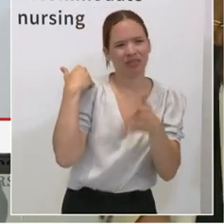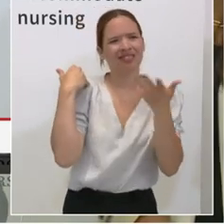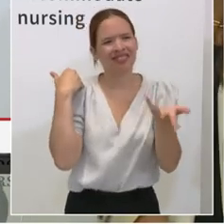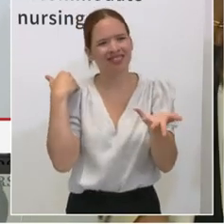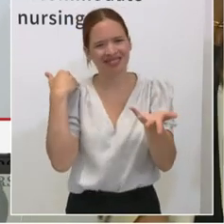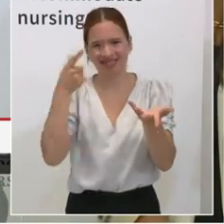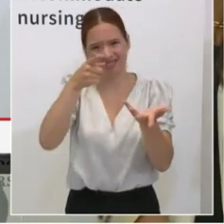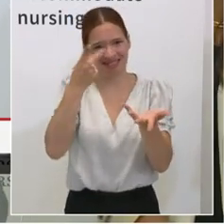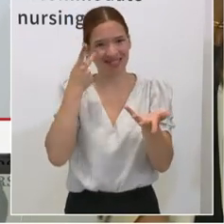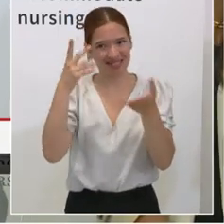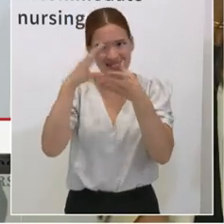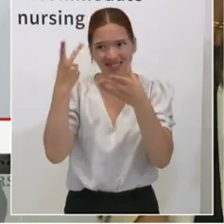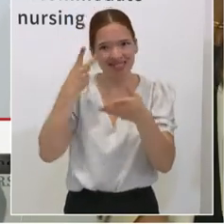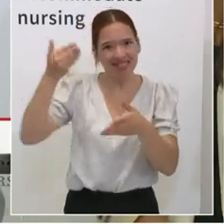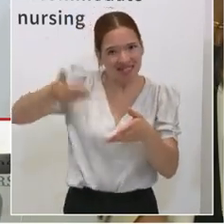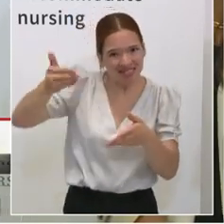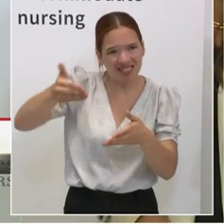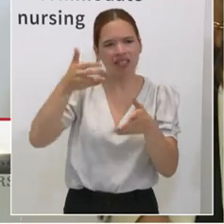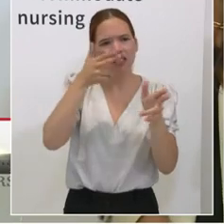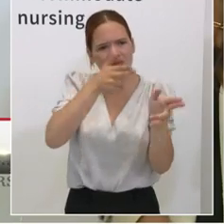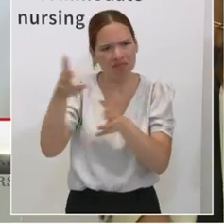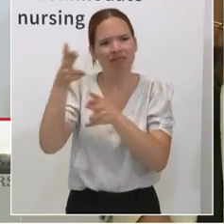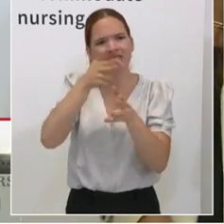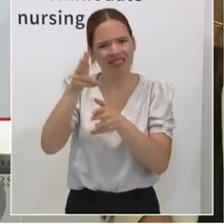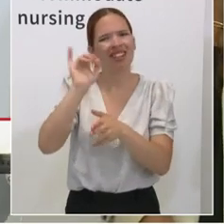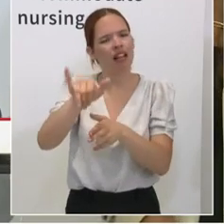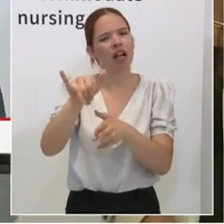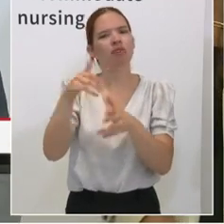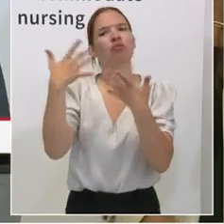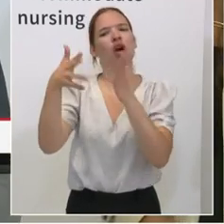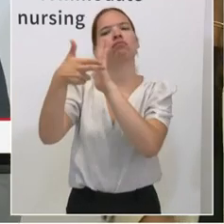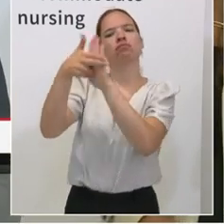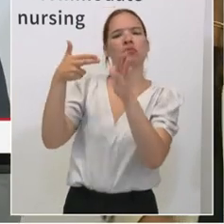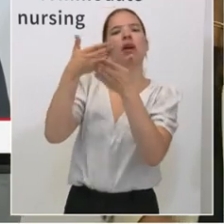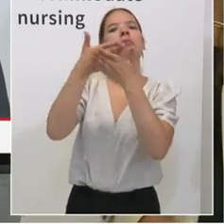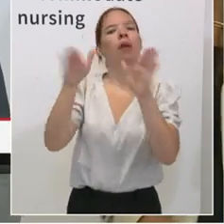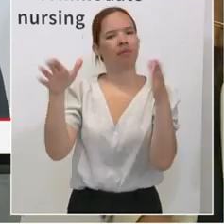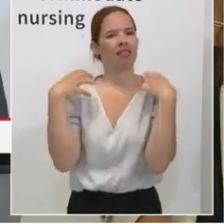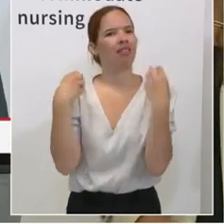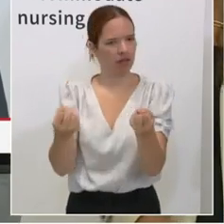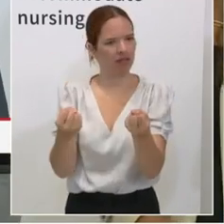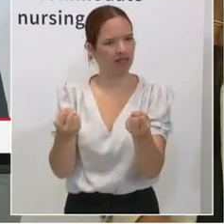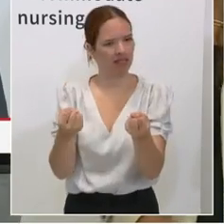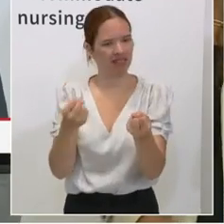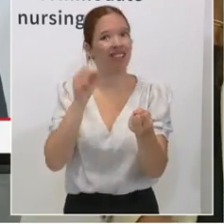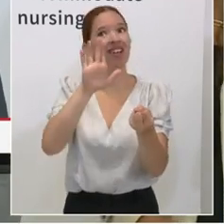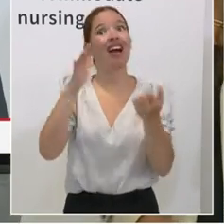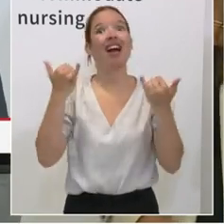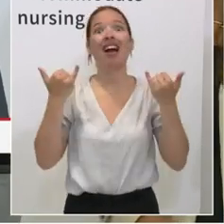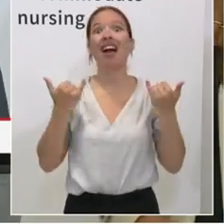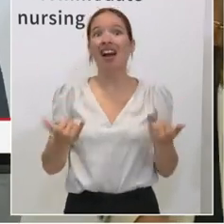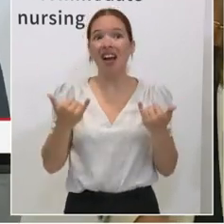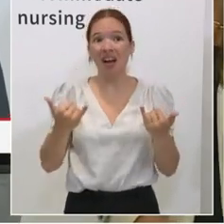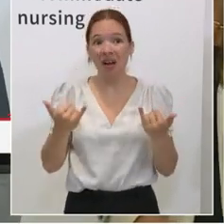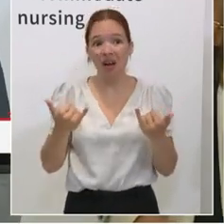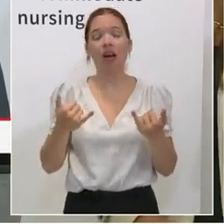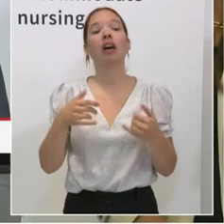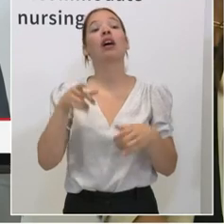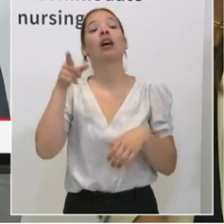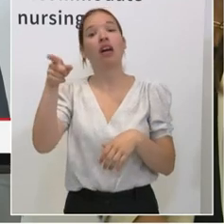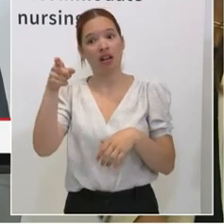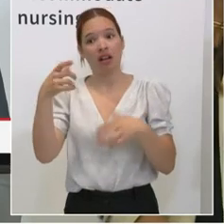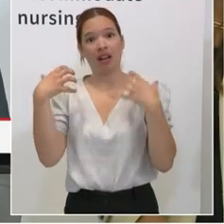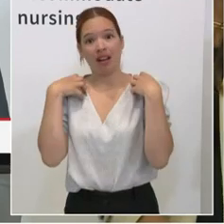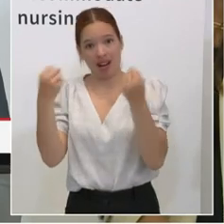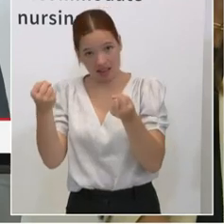here is able to do, informed by our healthcare partners, community partners, and practitioners, like